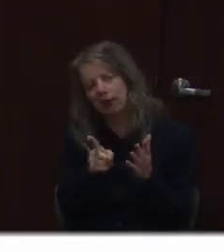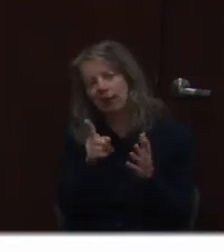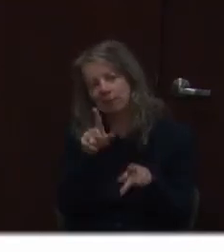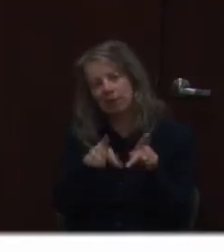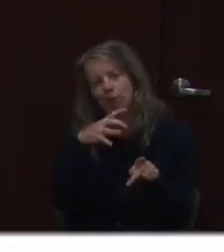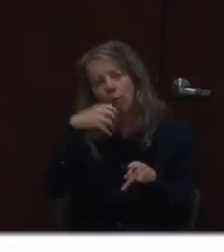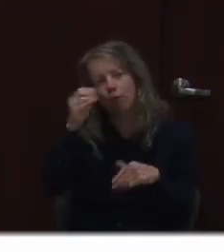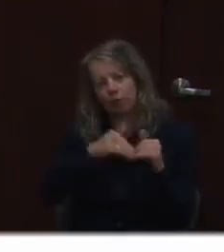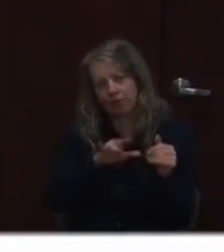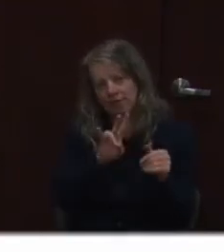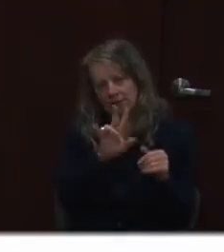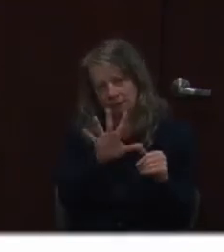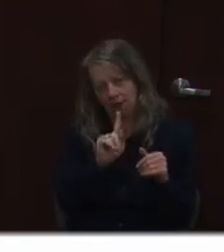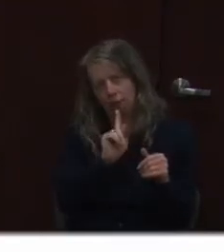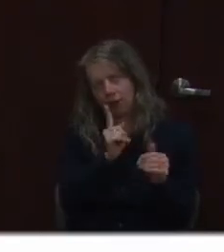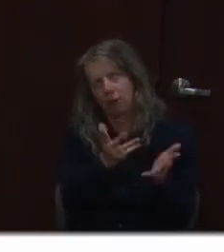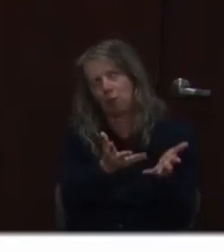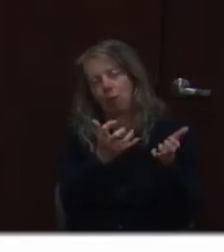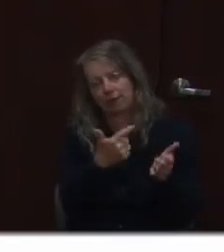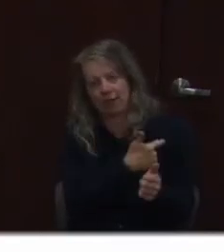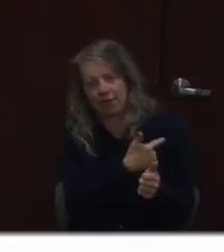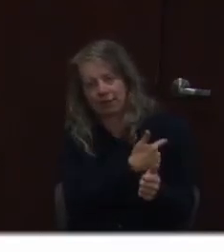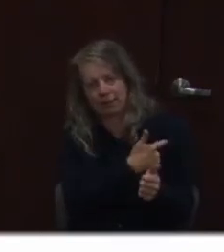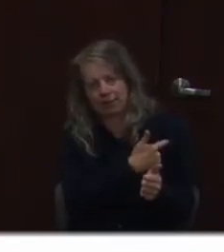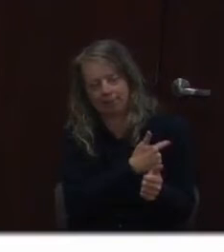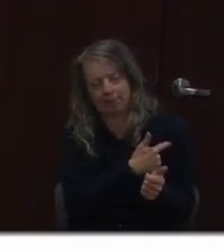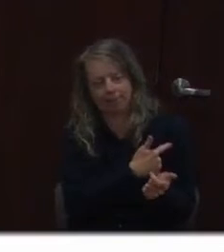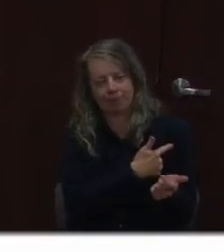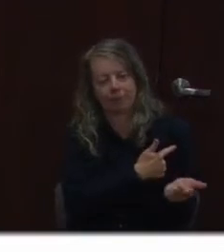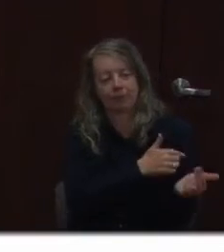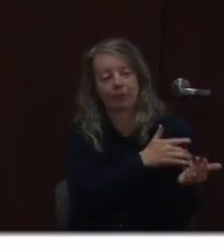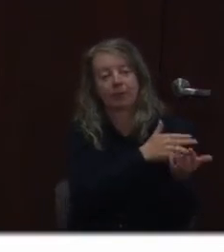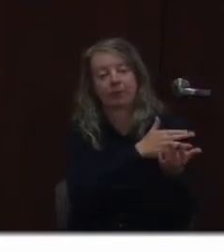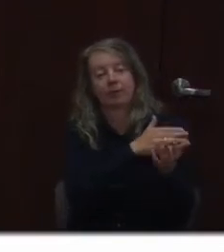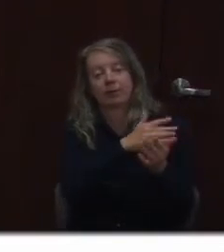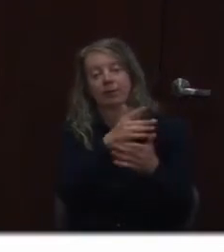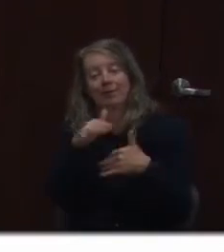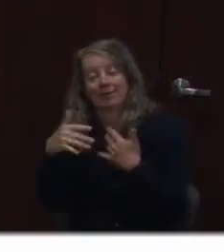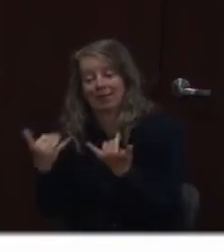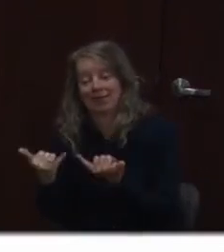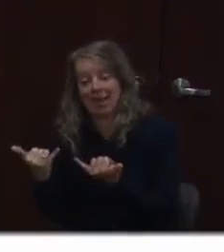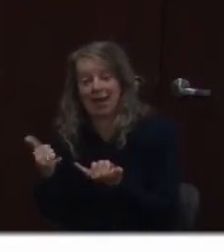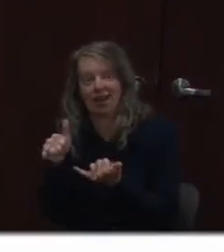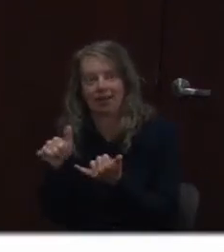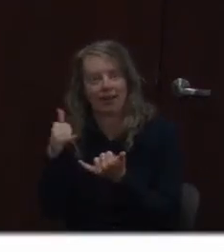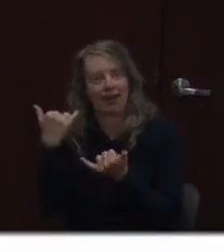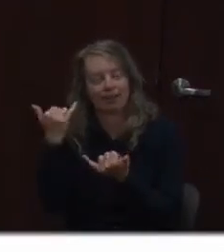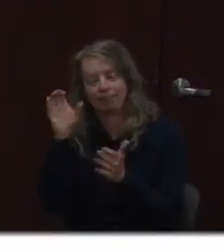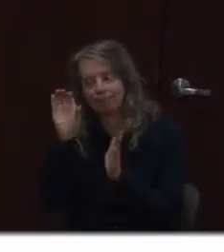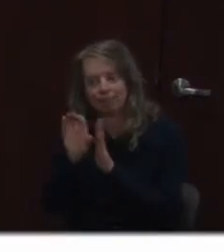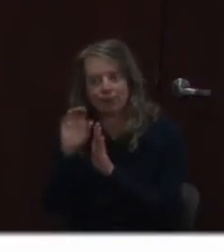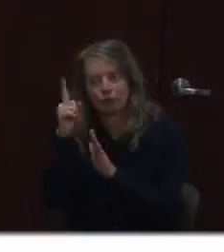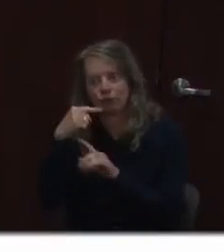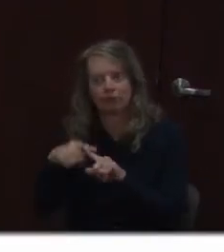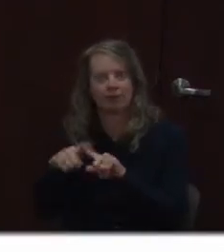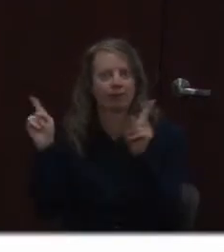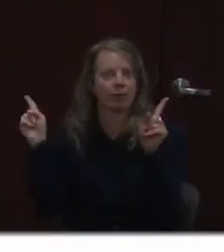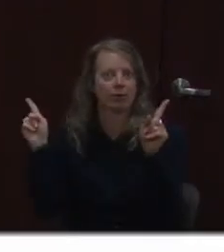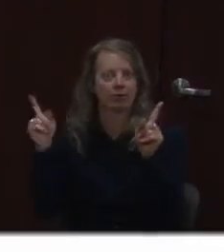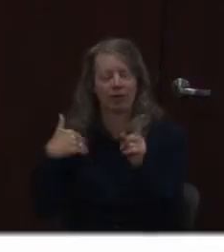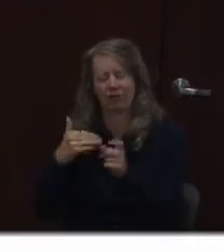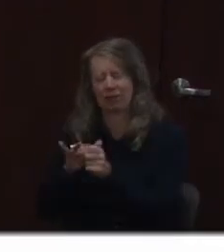wanted vaccine. Today, our landscape looks quite different, and we have ample vaccine